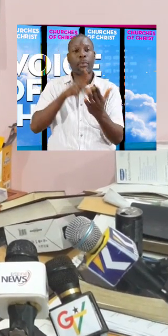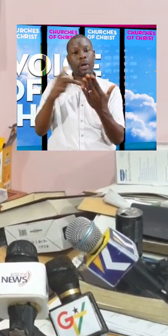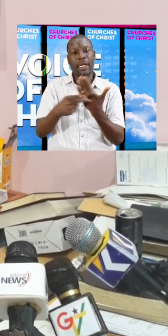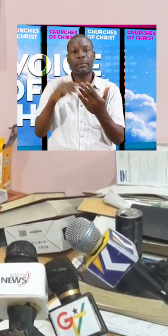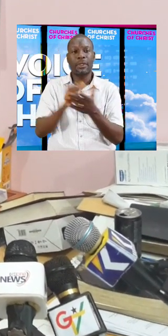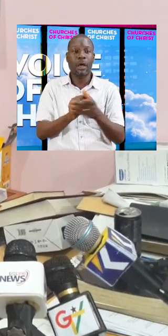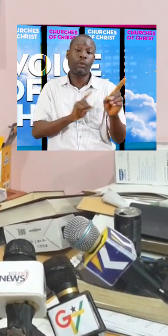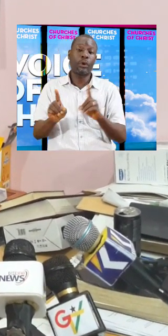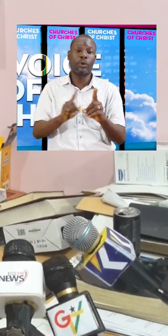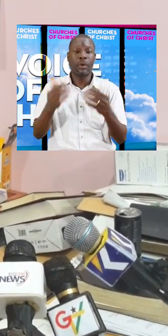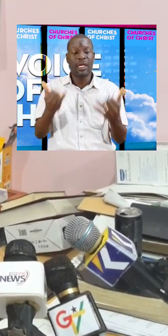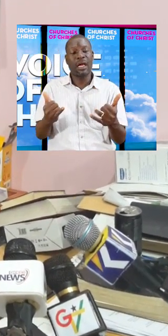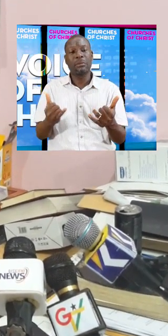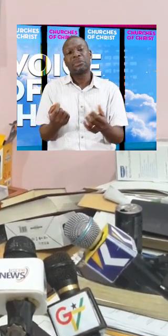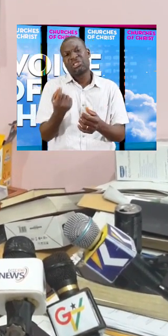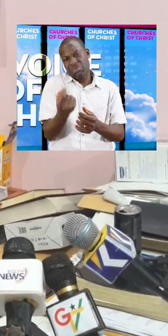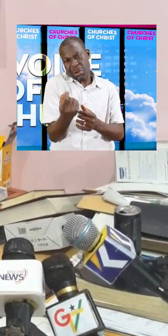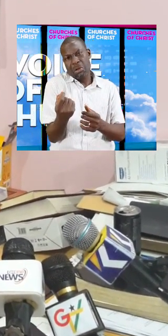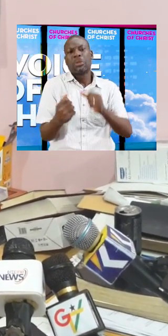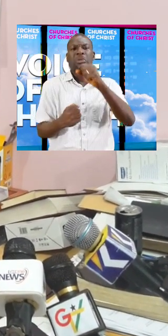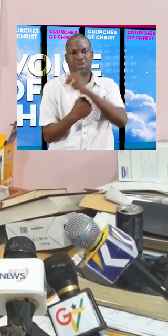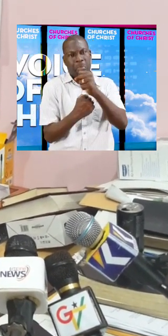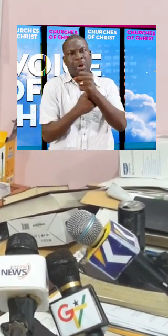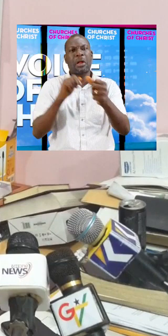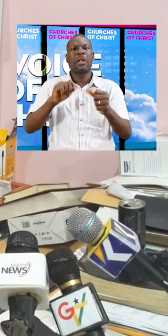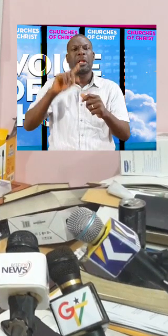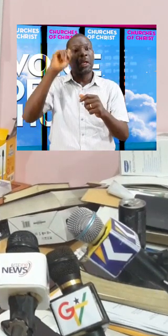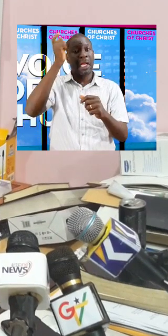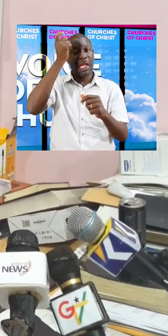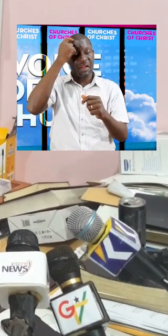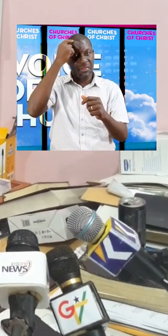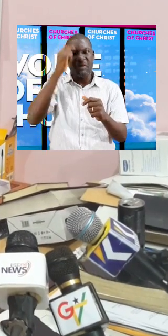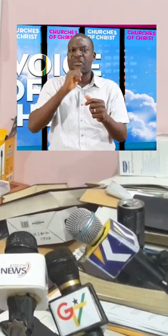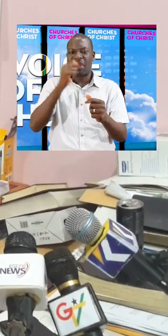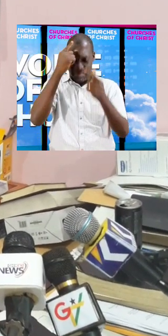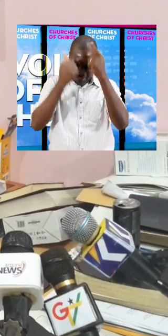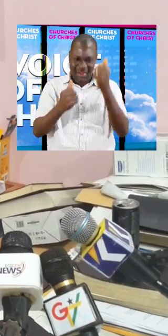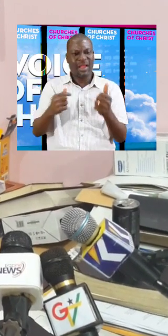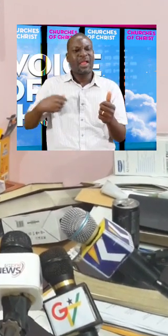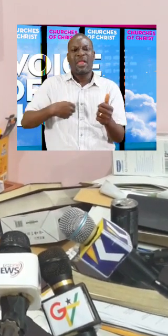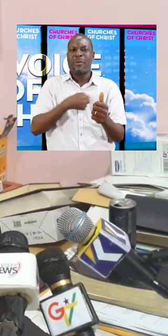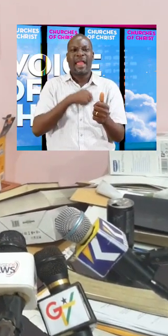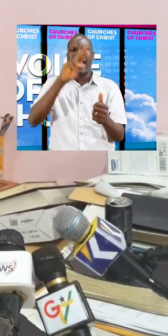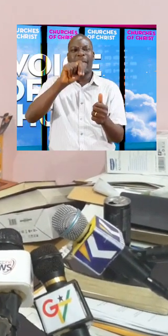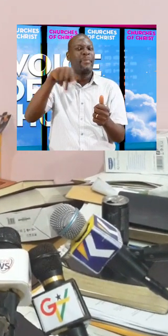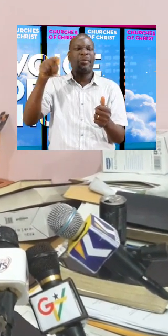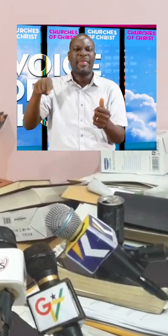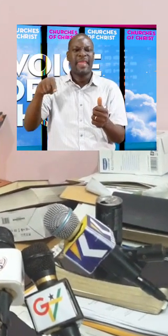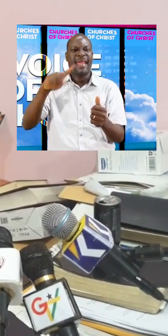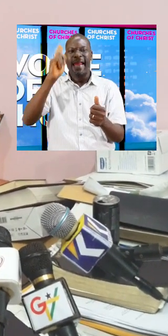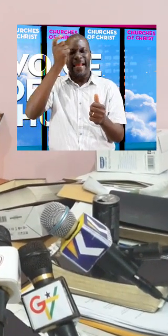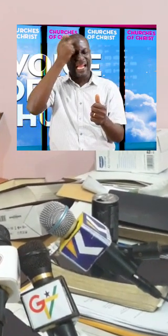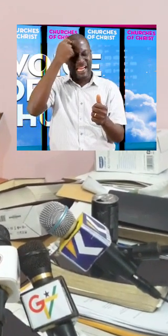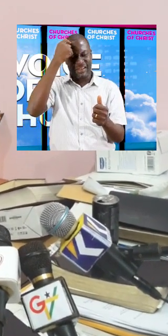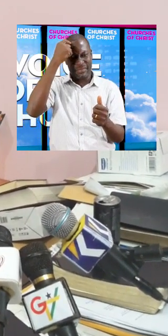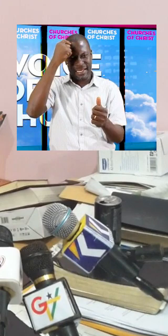di nanani kakra ye de ma aban no ye sisu dia se enye sasabe eye mpp aban e wo